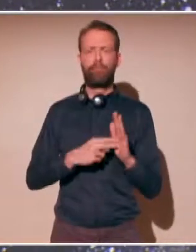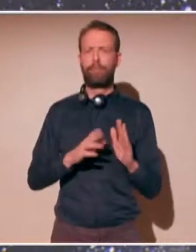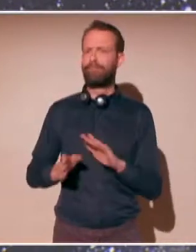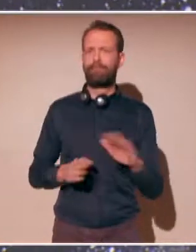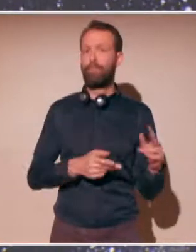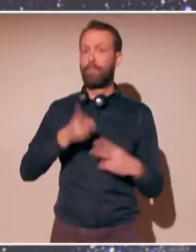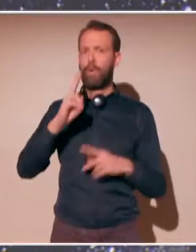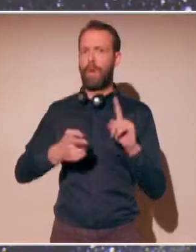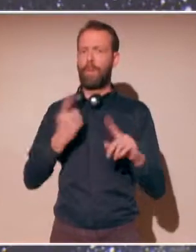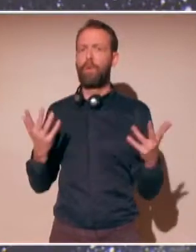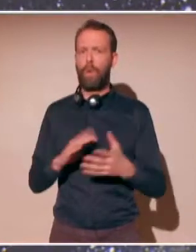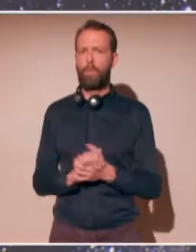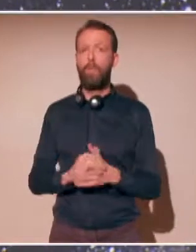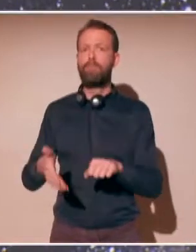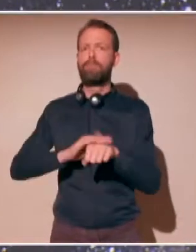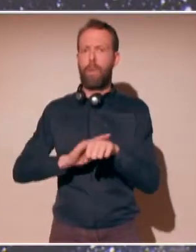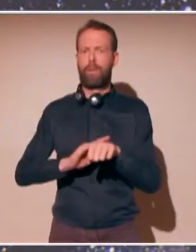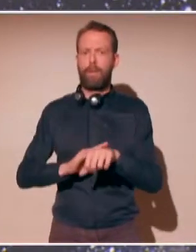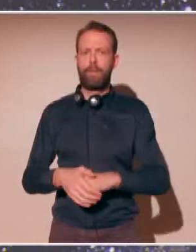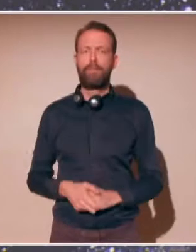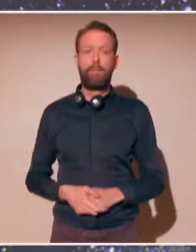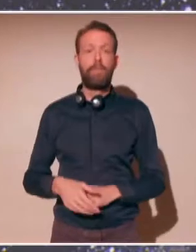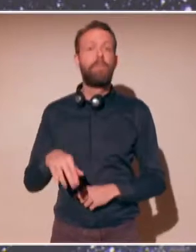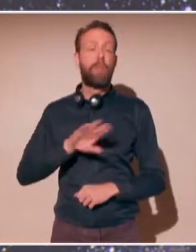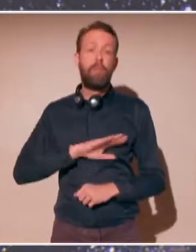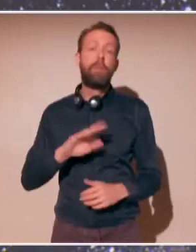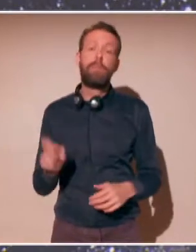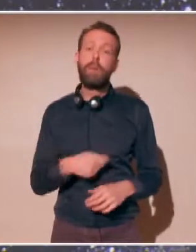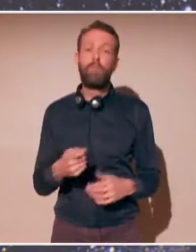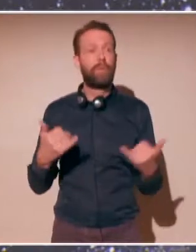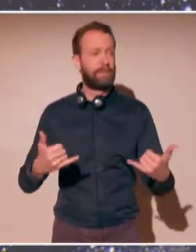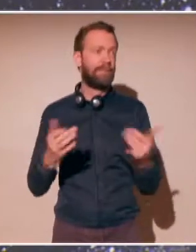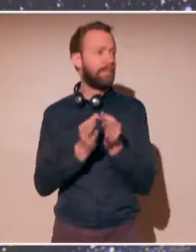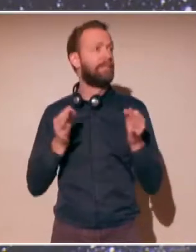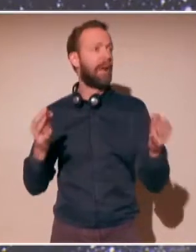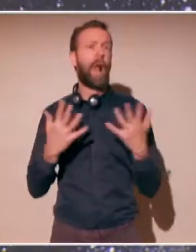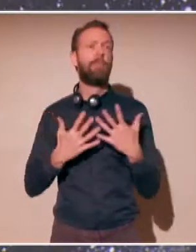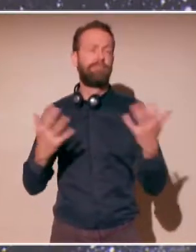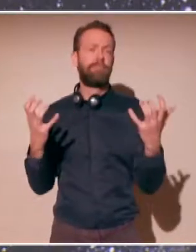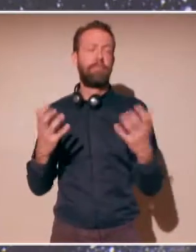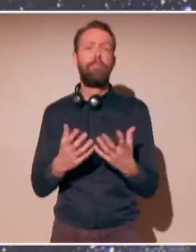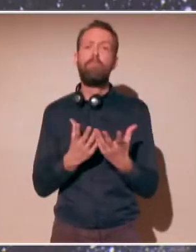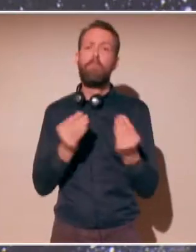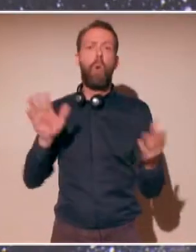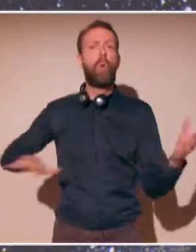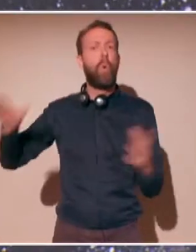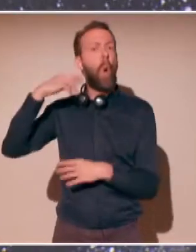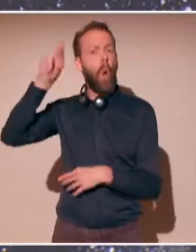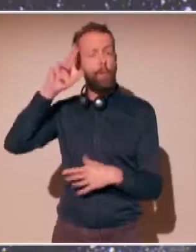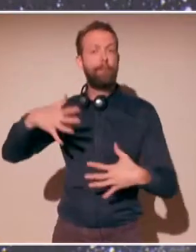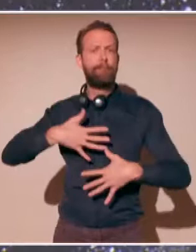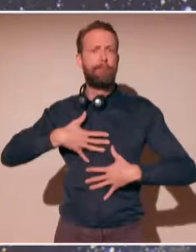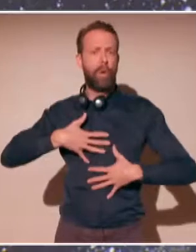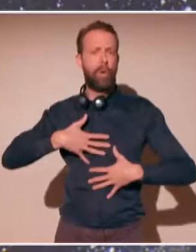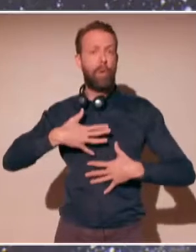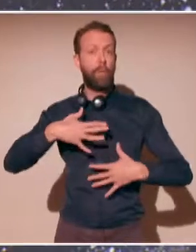in front of a major choice today. We have to make a political choice, because outside this room, many in